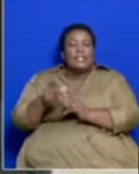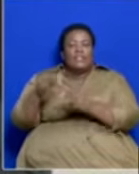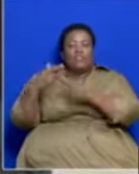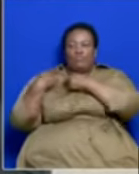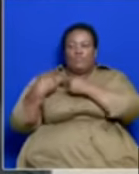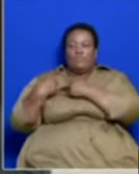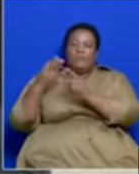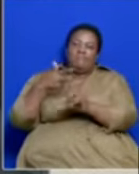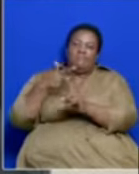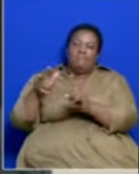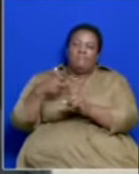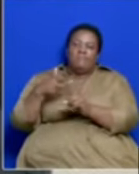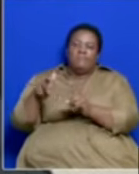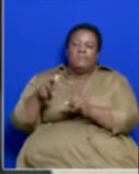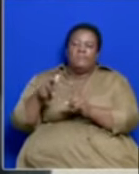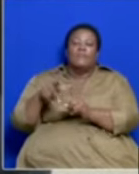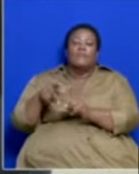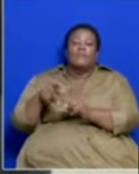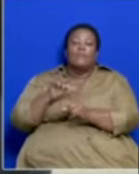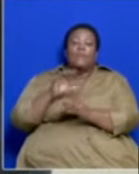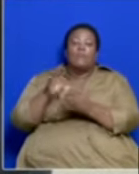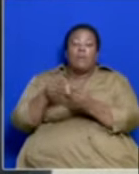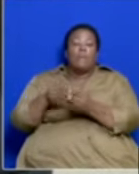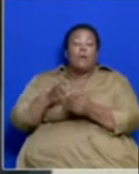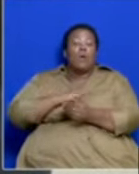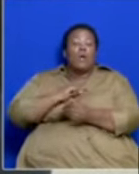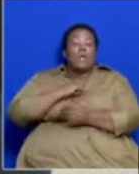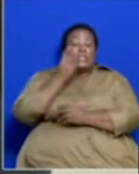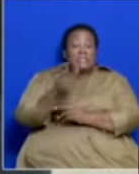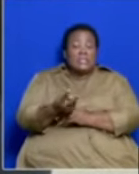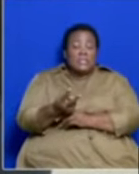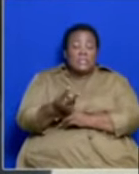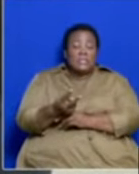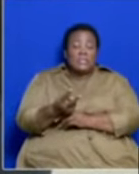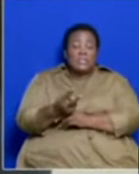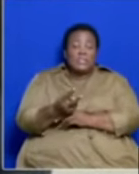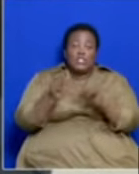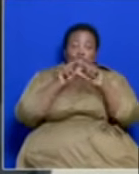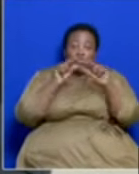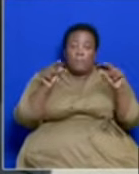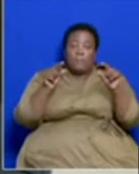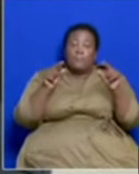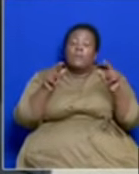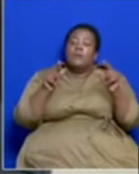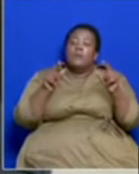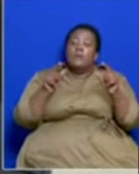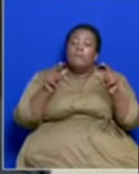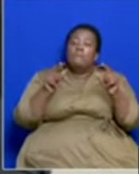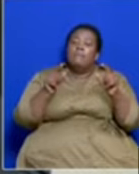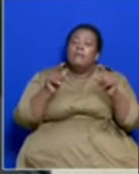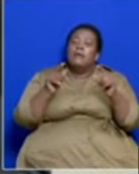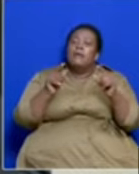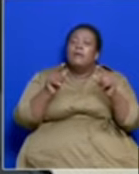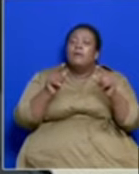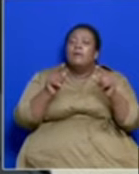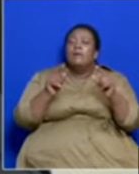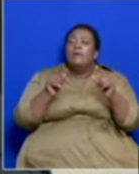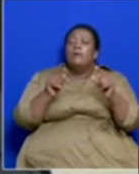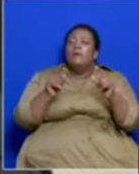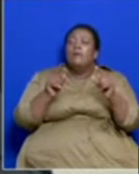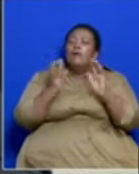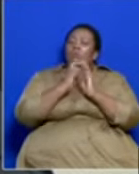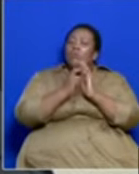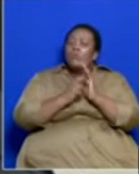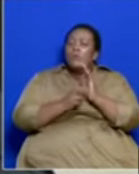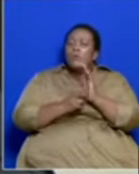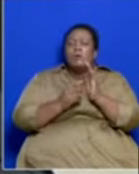it says, if you look at the top, integrity and standard. So this person is from that unit. So here they